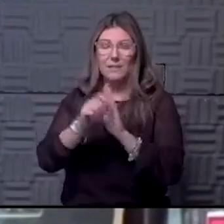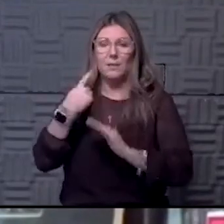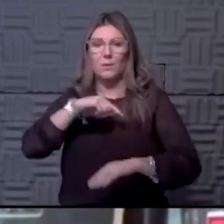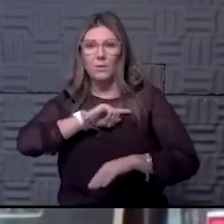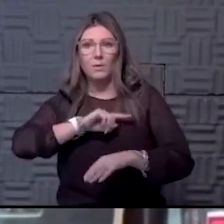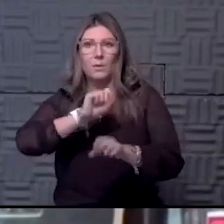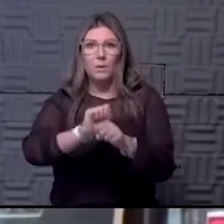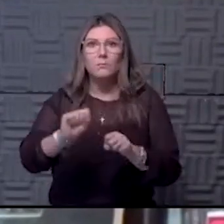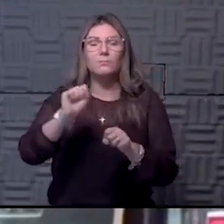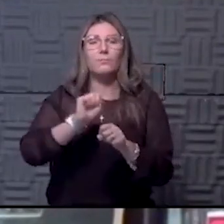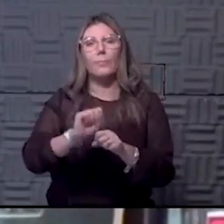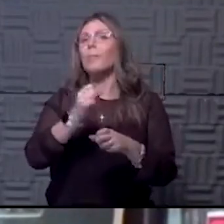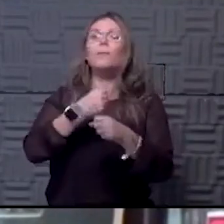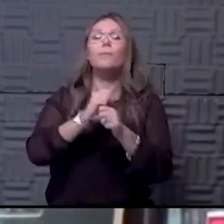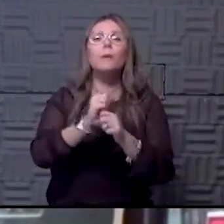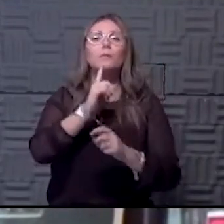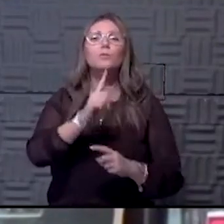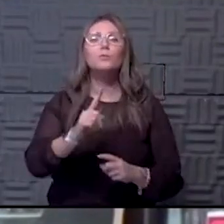that we're